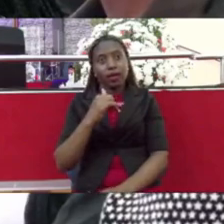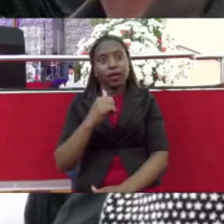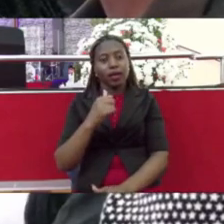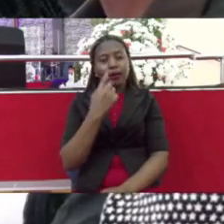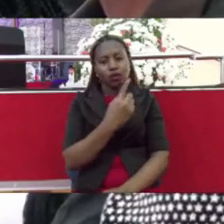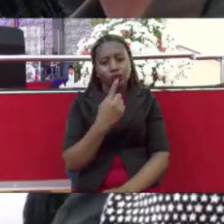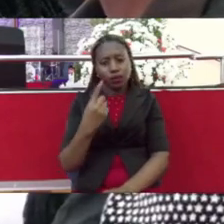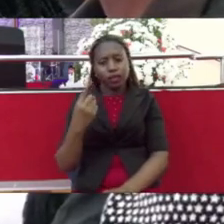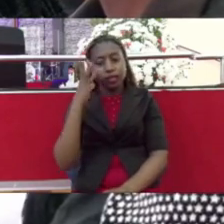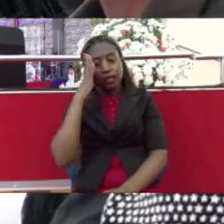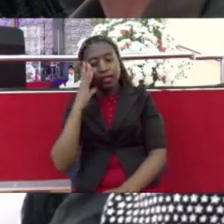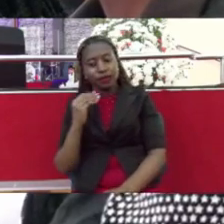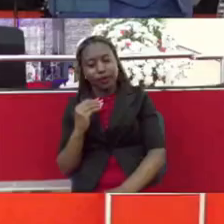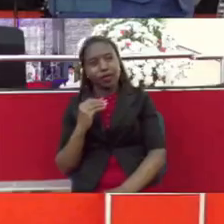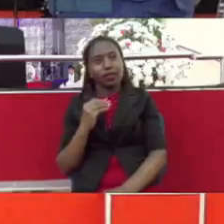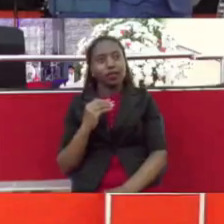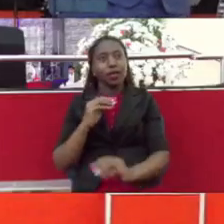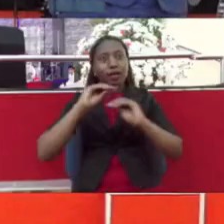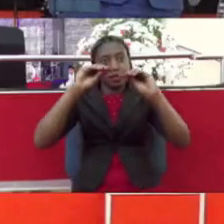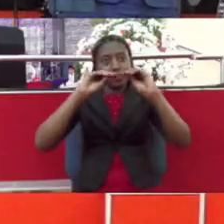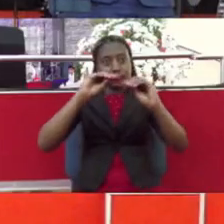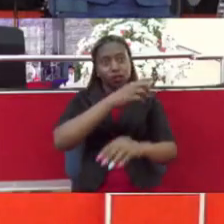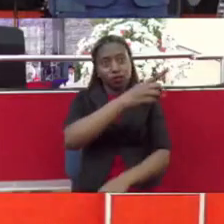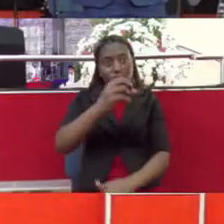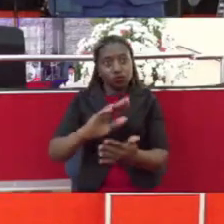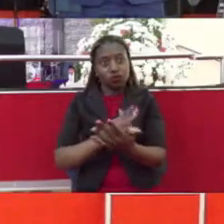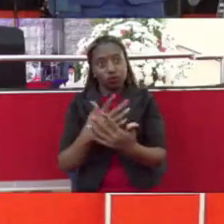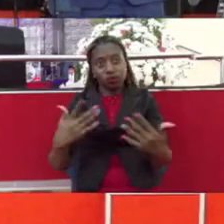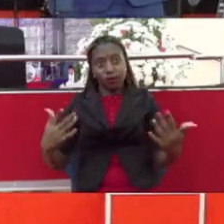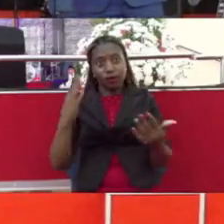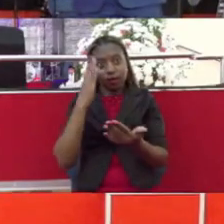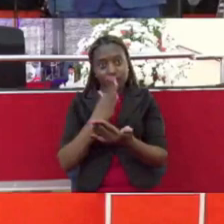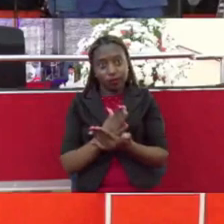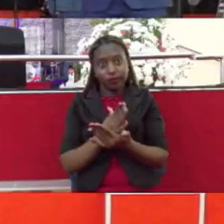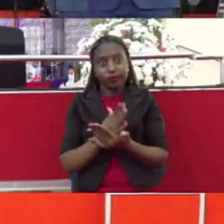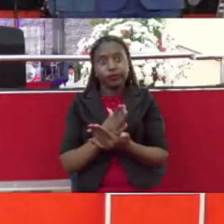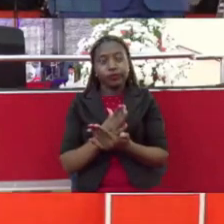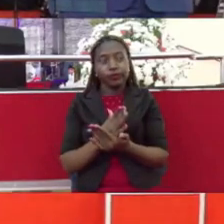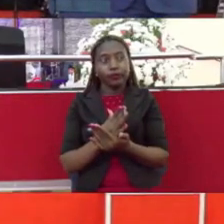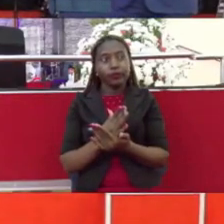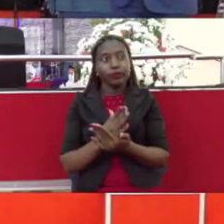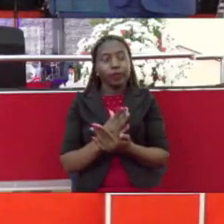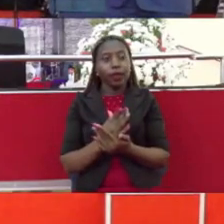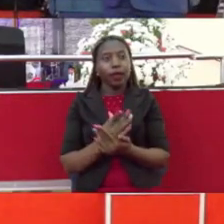offer. Kwa sababu mambo yote ambayo unapitia yako na mafunzo ya kukuonyesha.